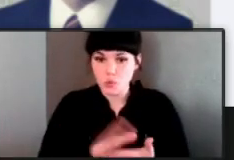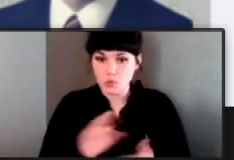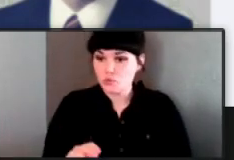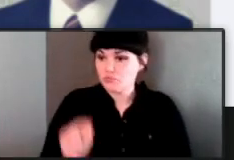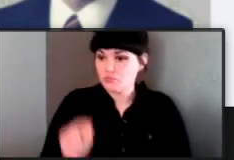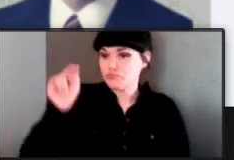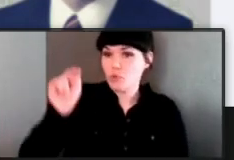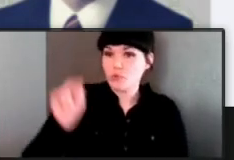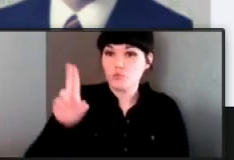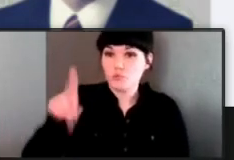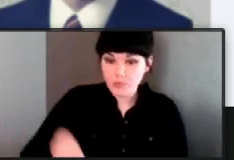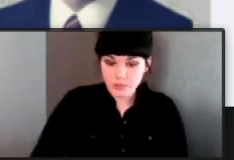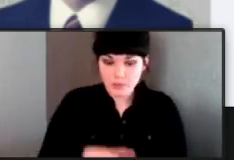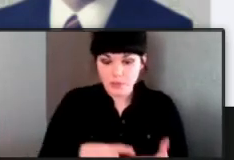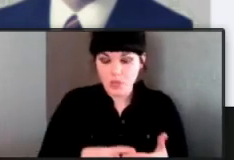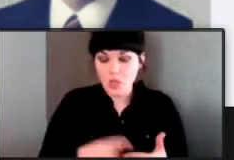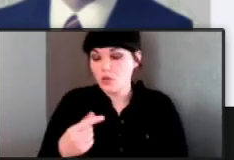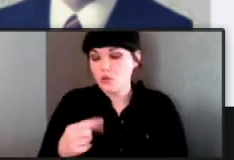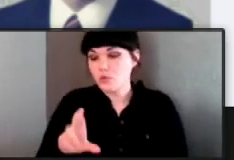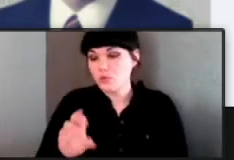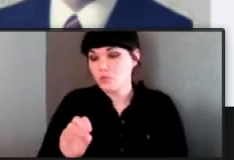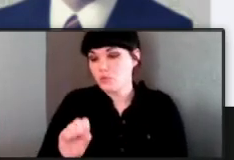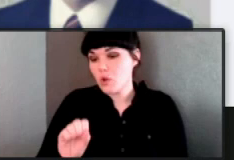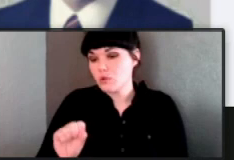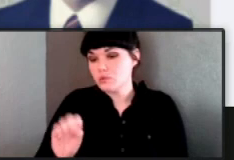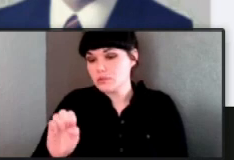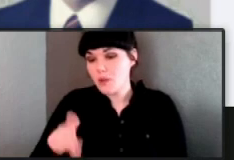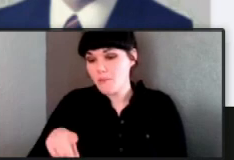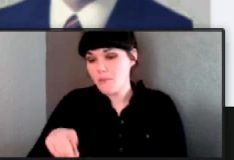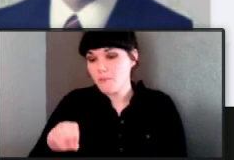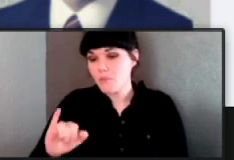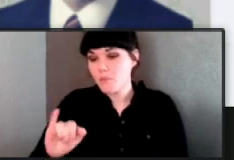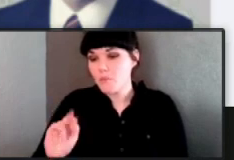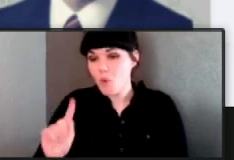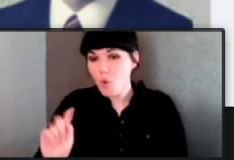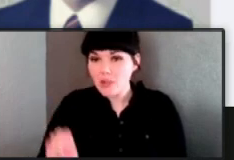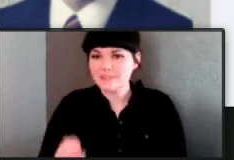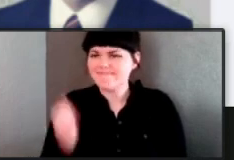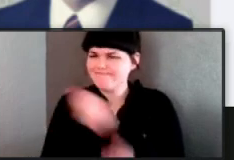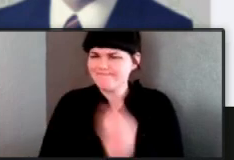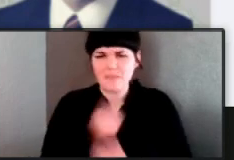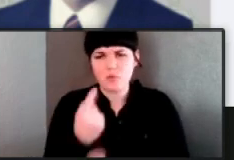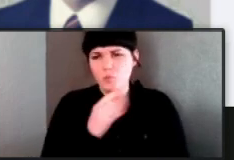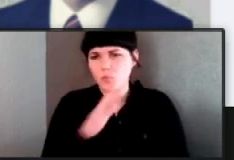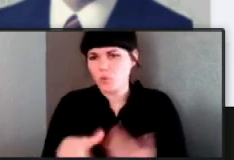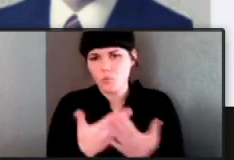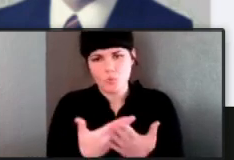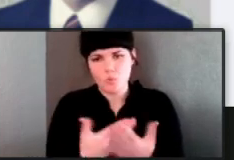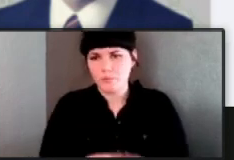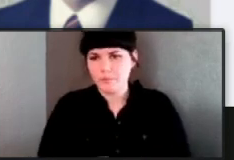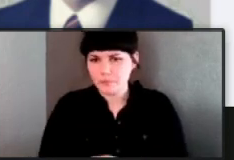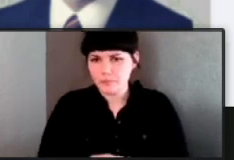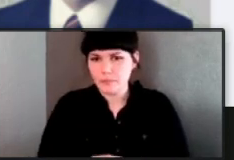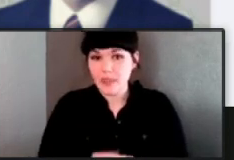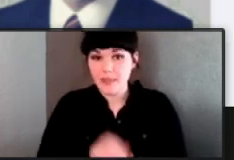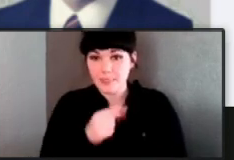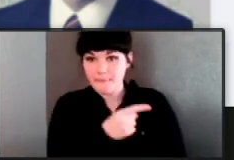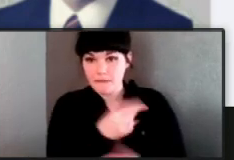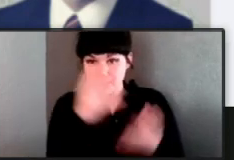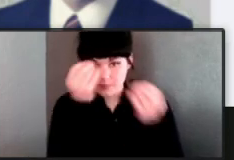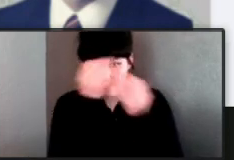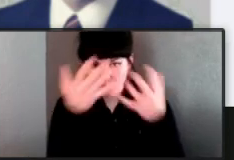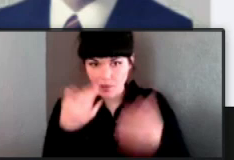that means everybody. So, yep. So we've got the information on the screen. Please make sure that you